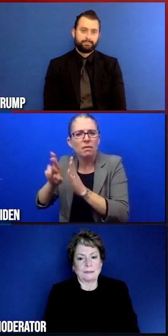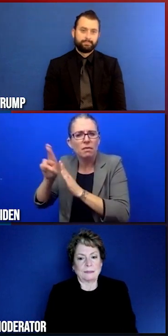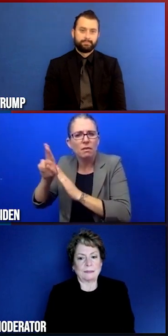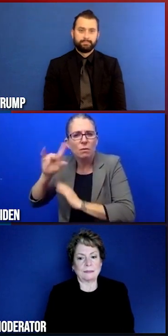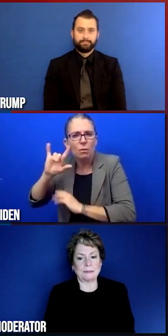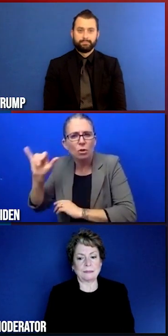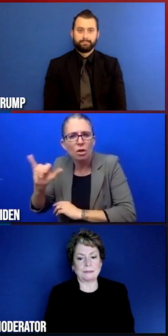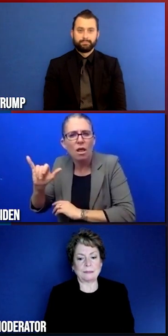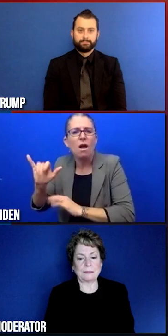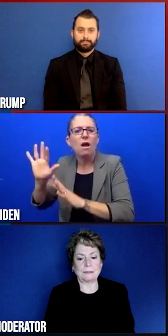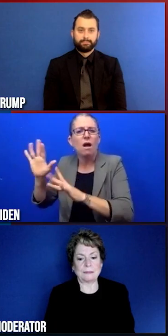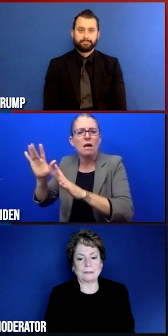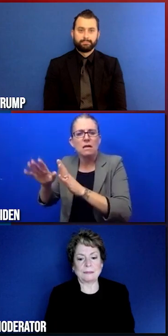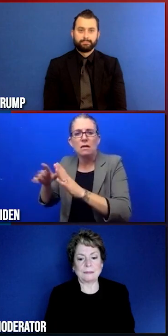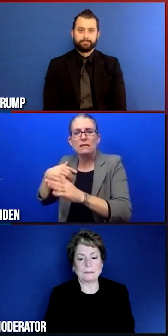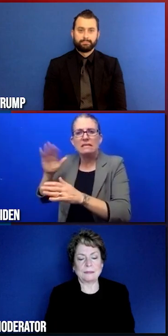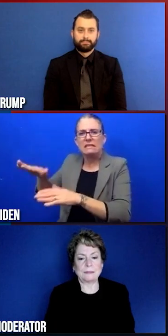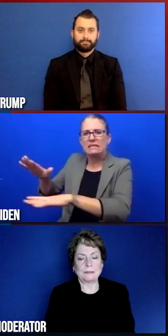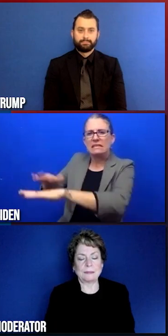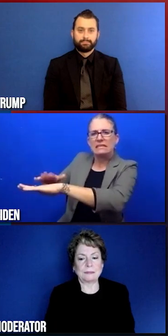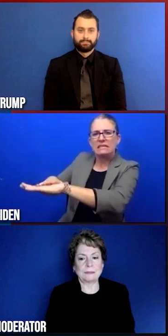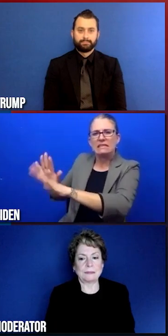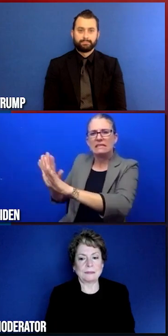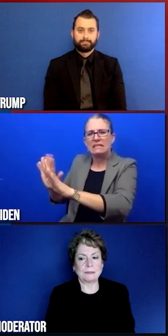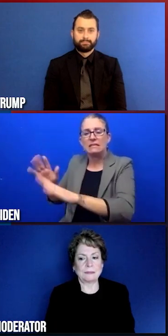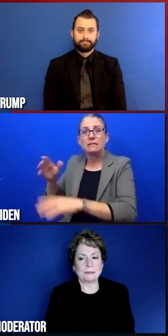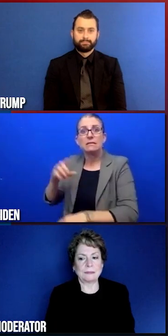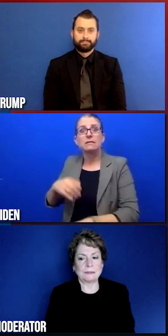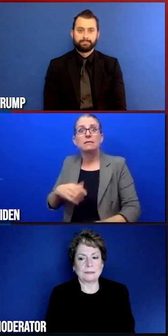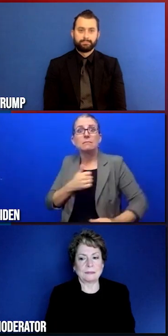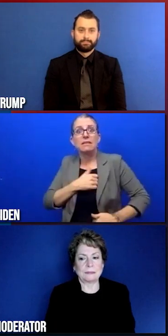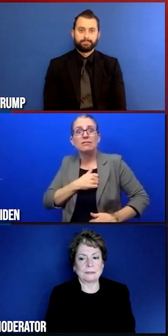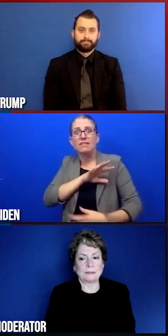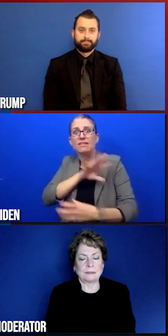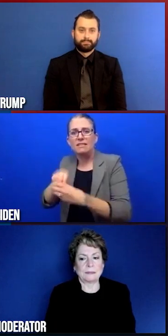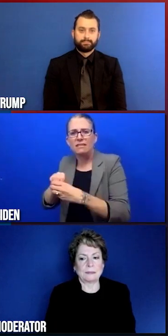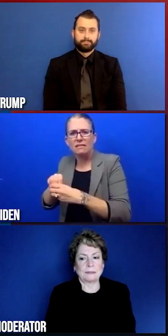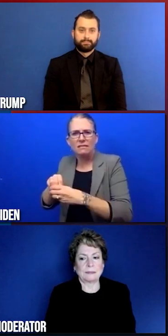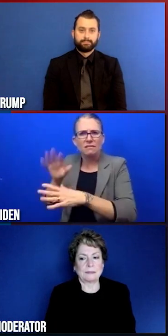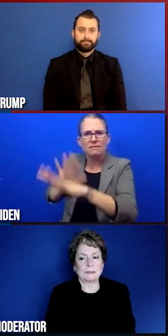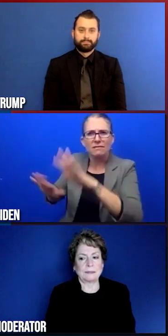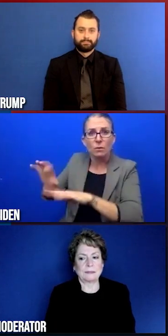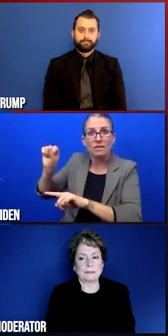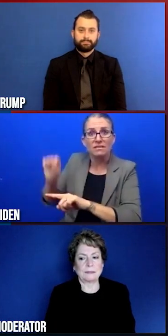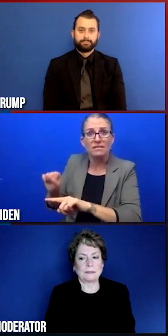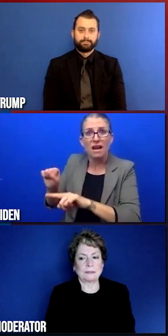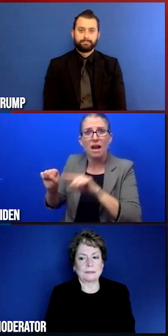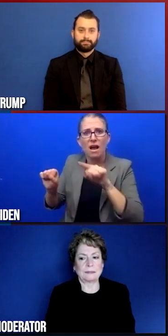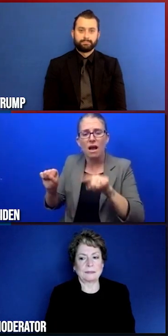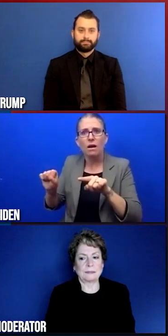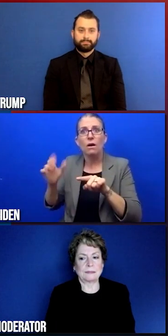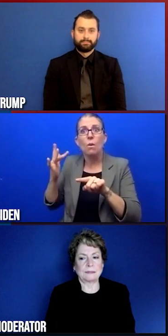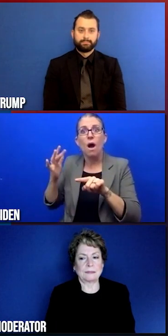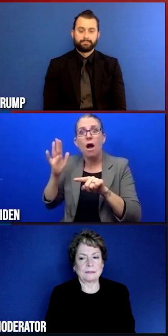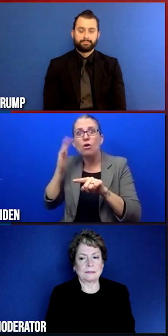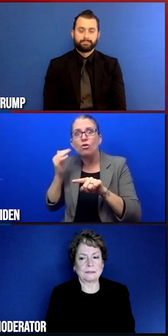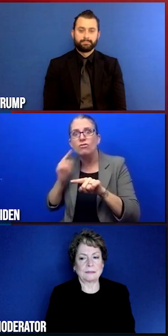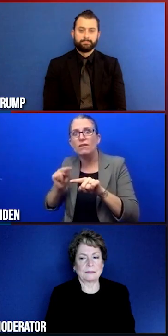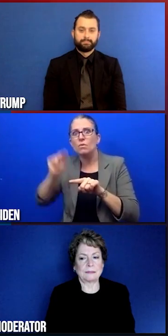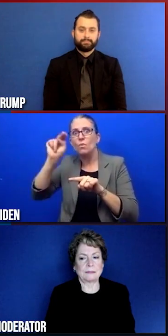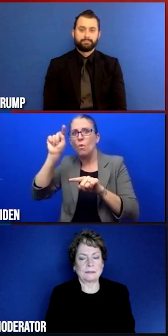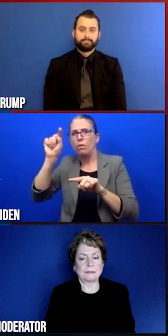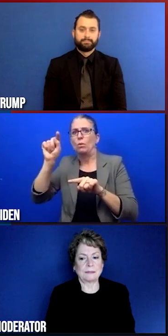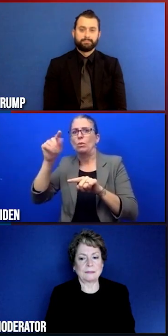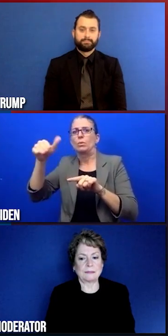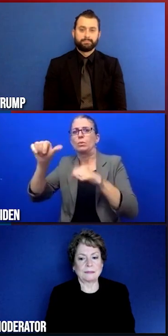military maneuvers with South Korea? I said, because North Korea is a problem, and we're going to continue to do it so we can control them. We're